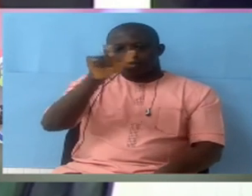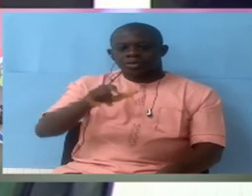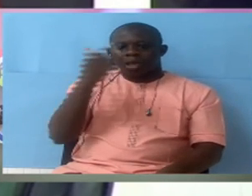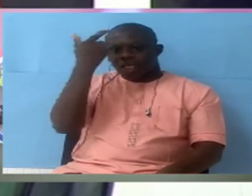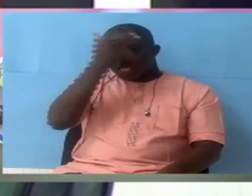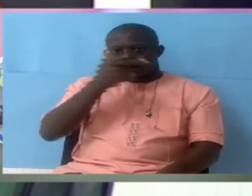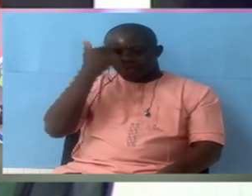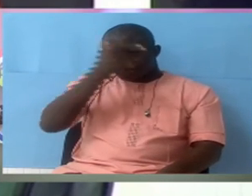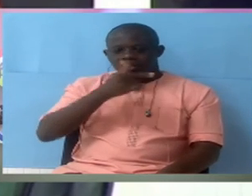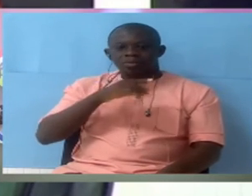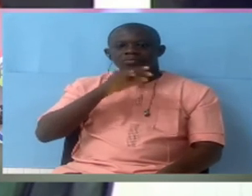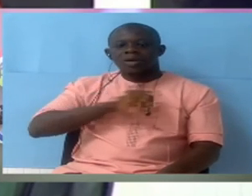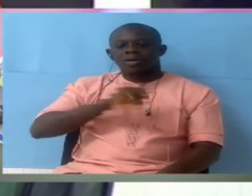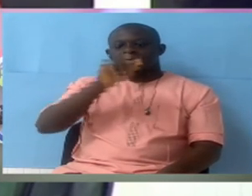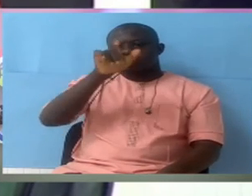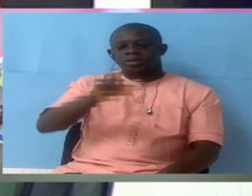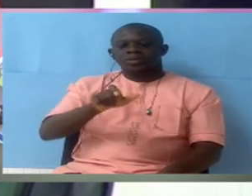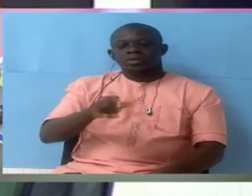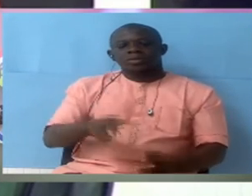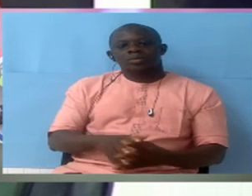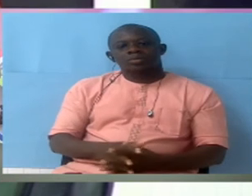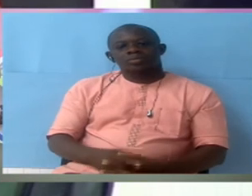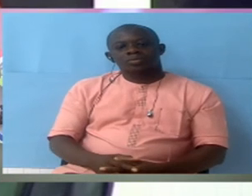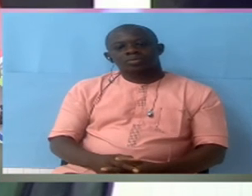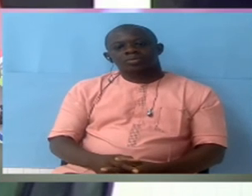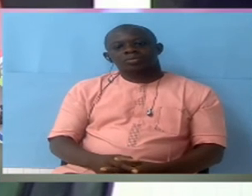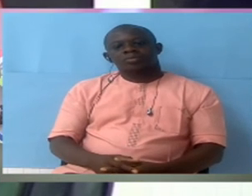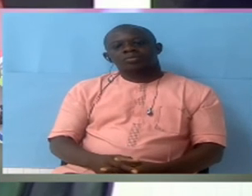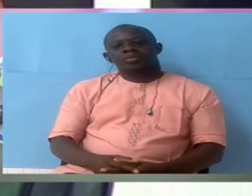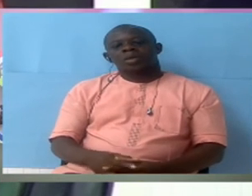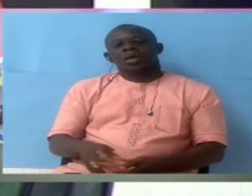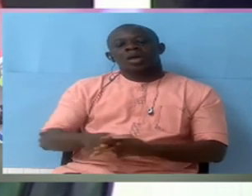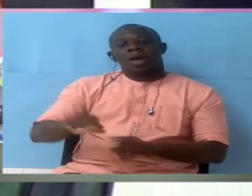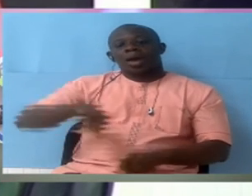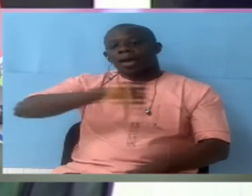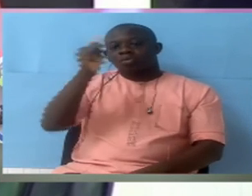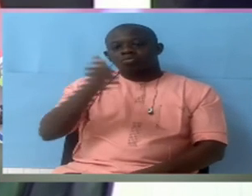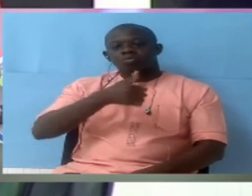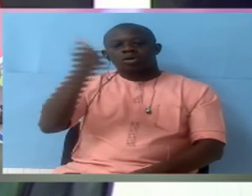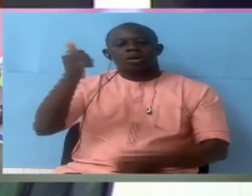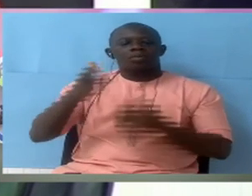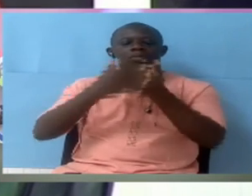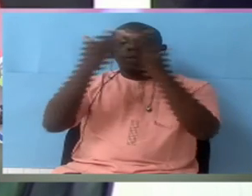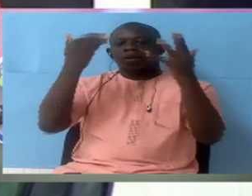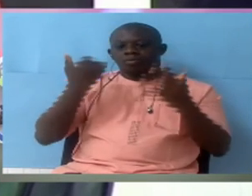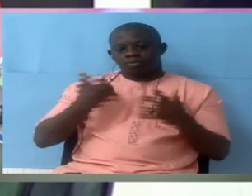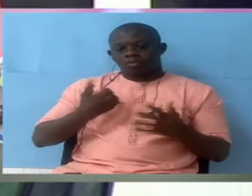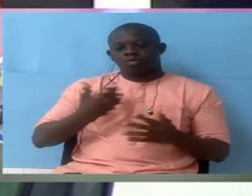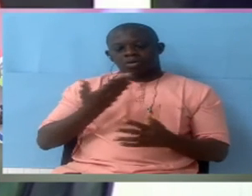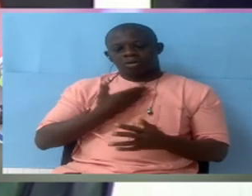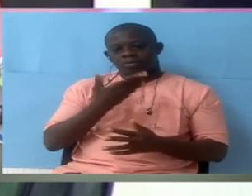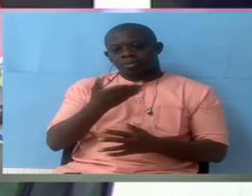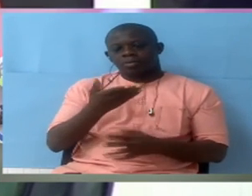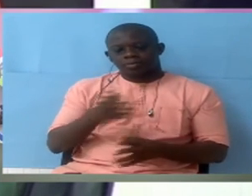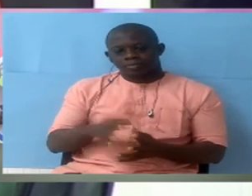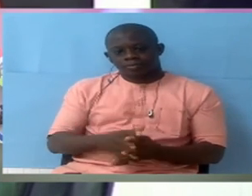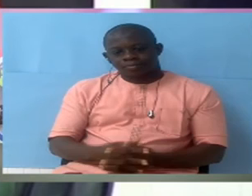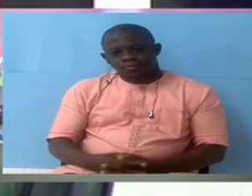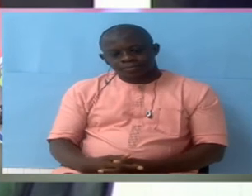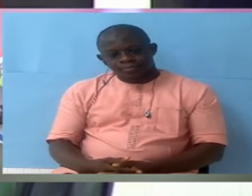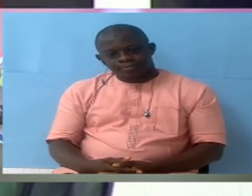Lebanese Spa bobu wa joju wa Lebanon bi. And a handful of others. Ak ay ñeneen daal ñu sakkan.